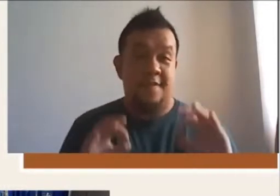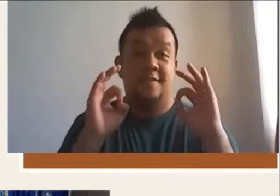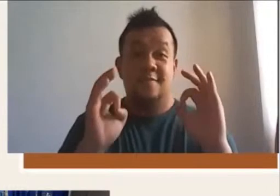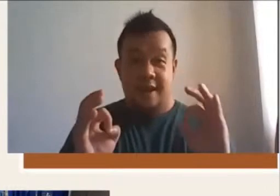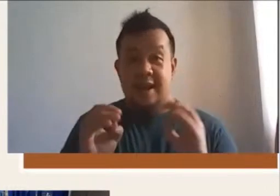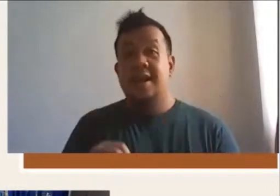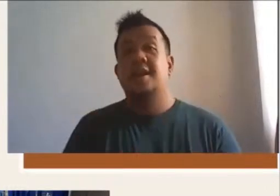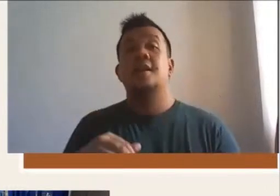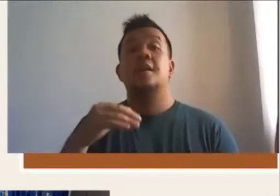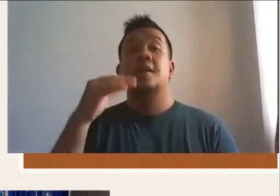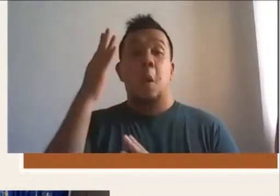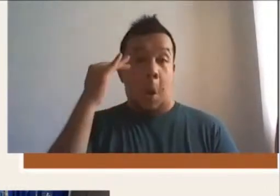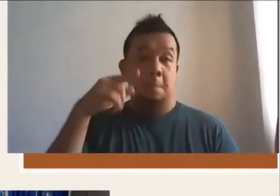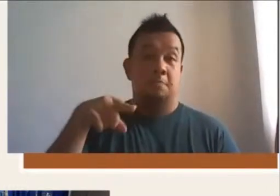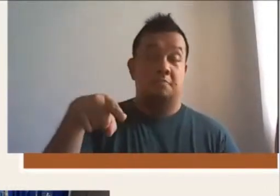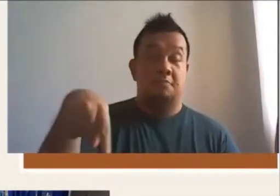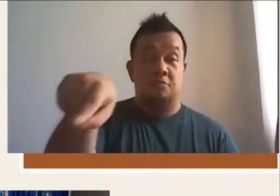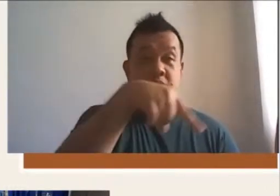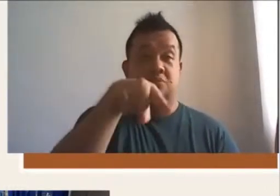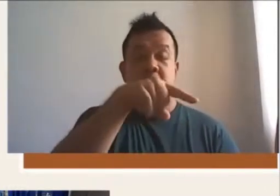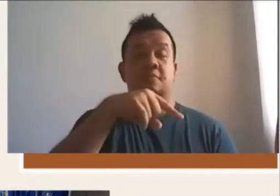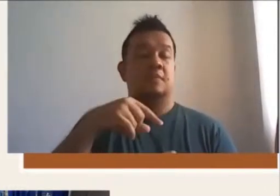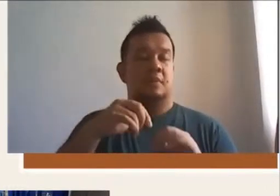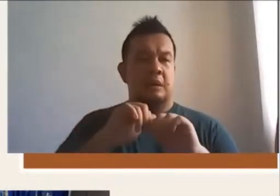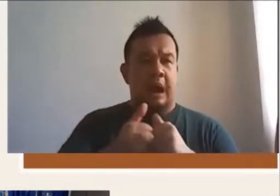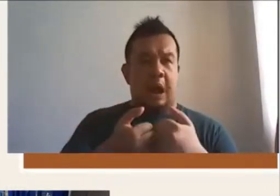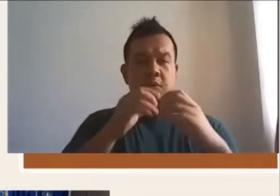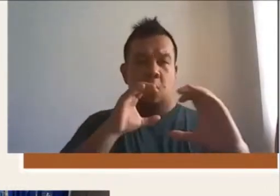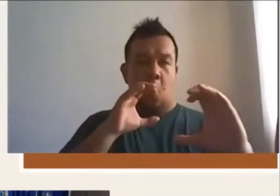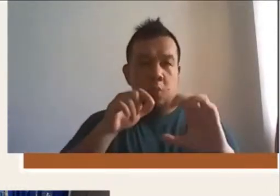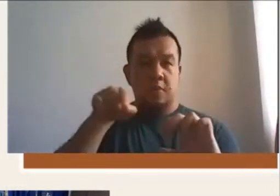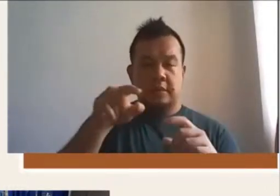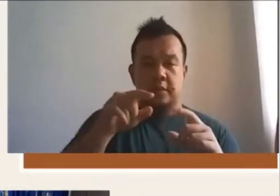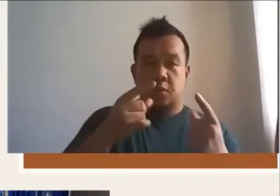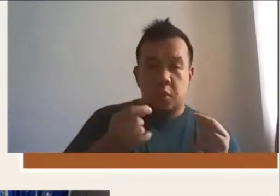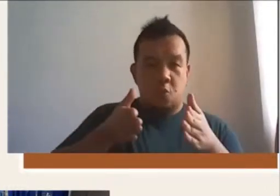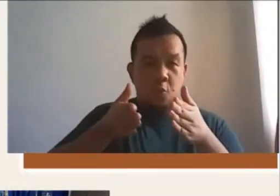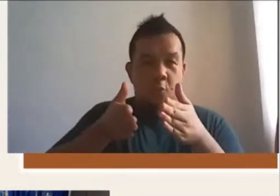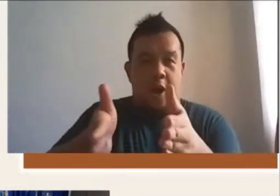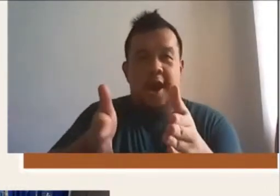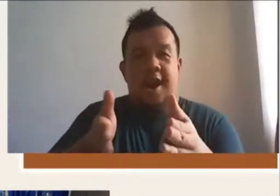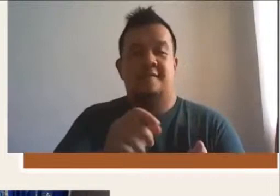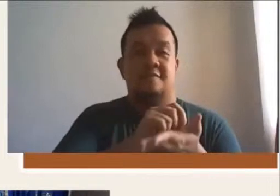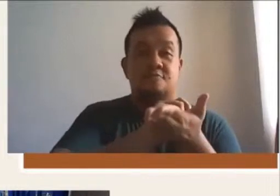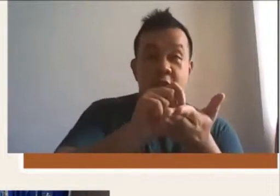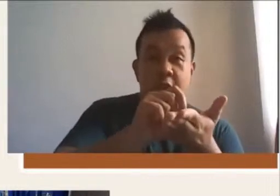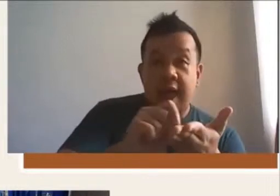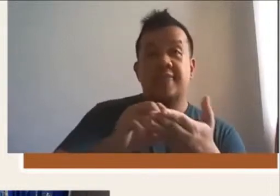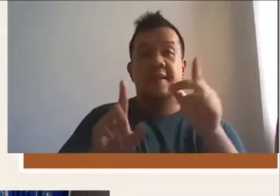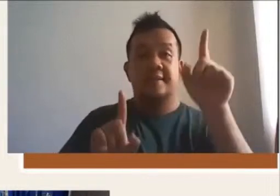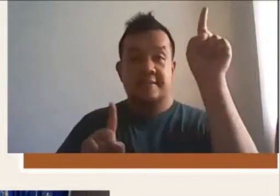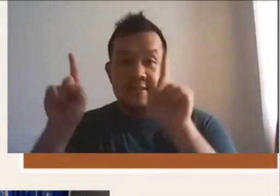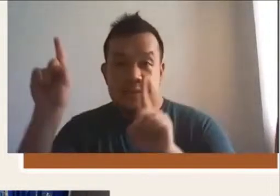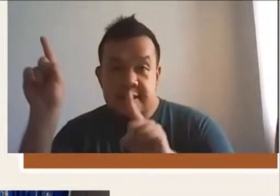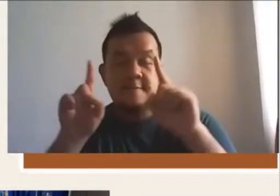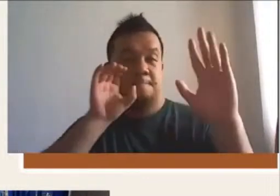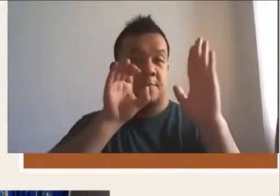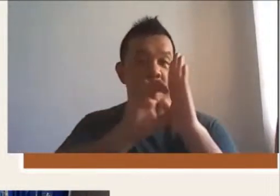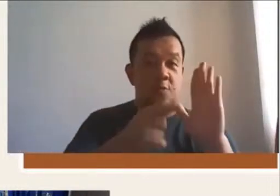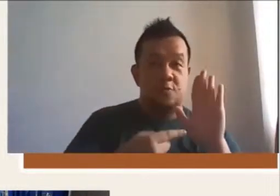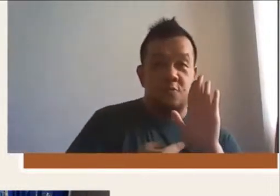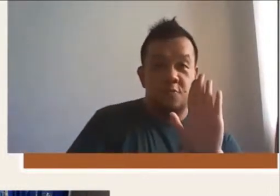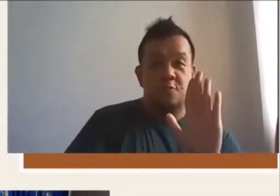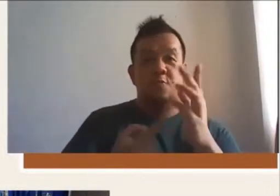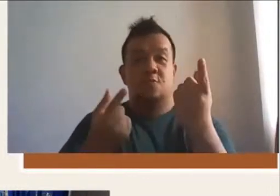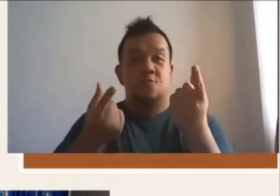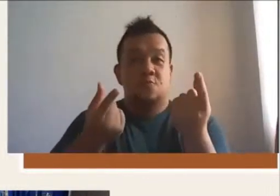these things. So again, just to write, use gestures, use pictures in order to illustrate to the deaf